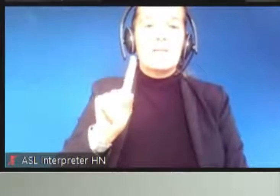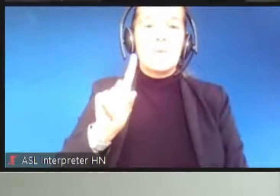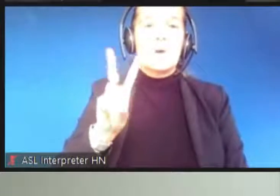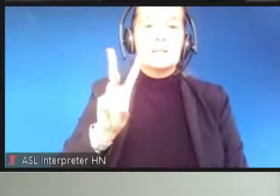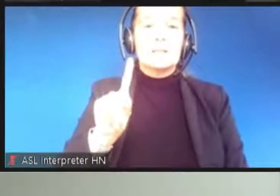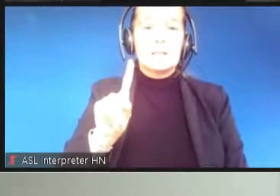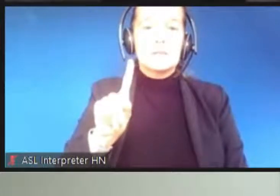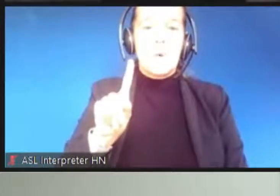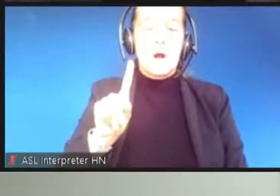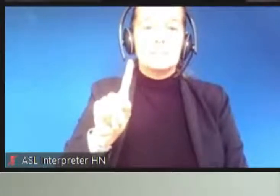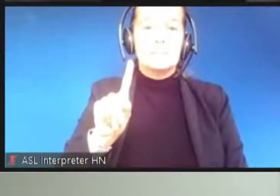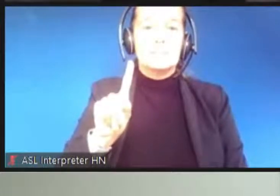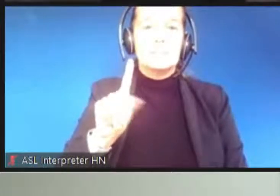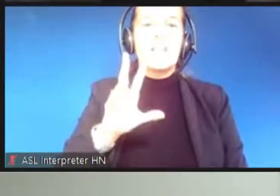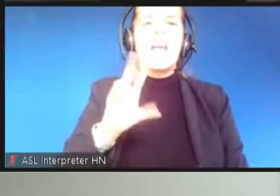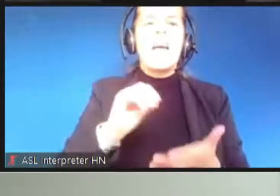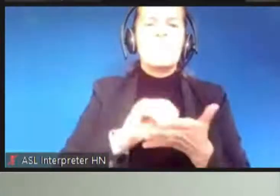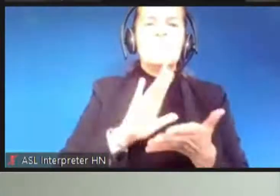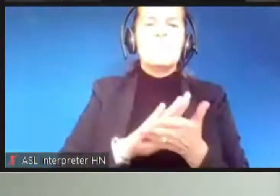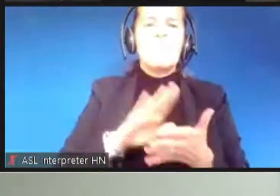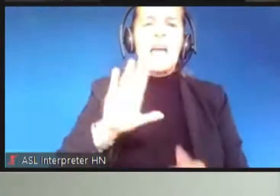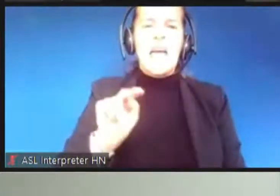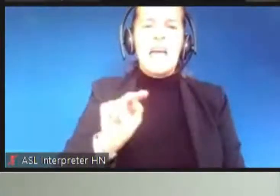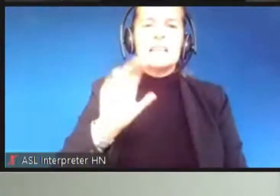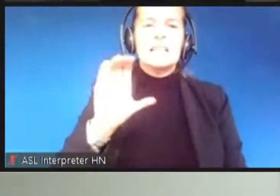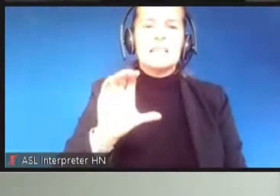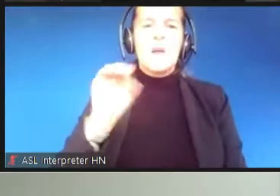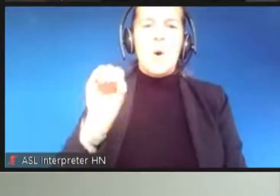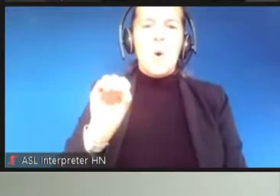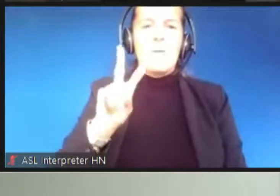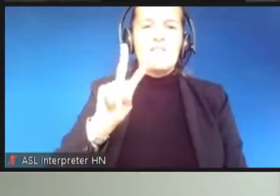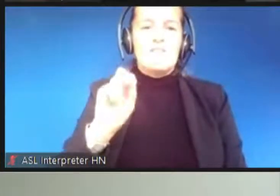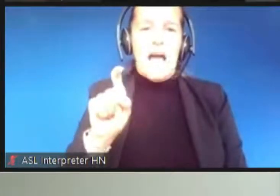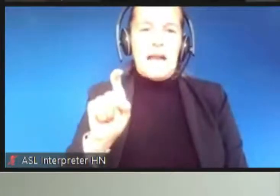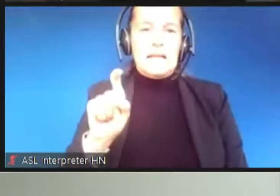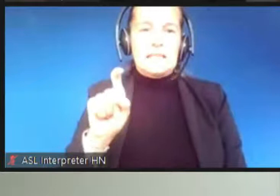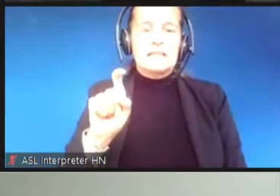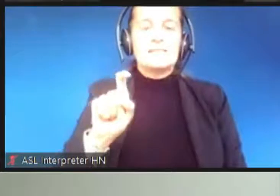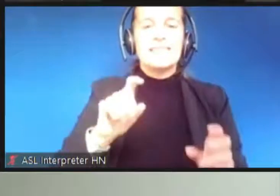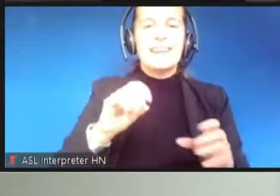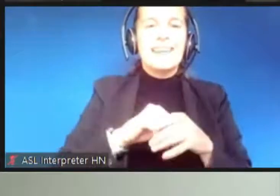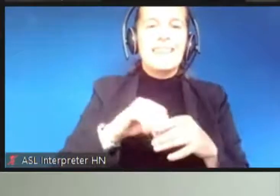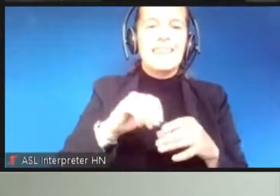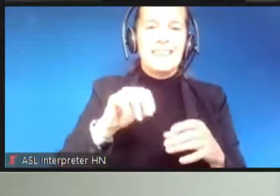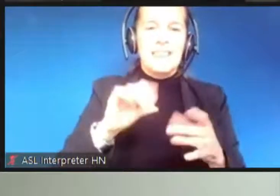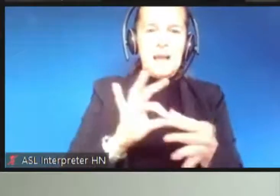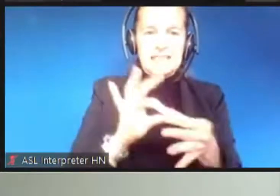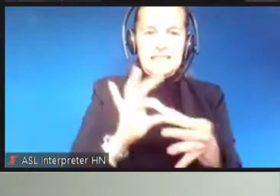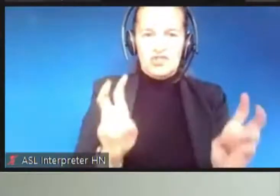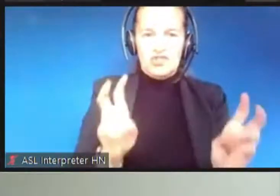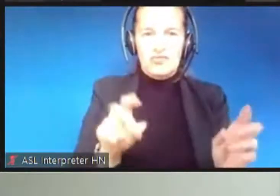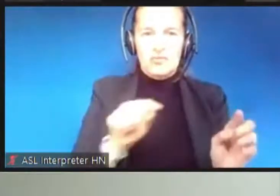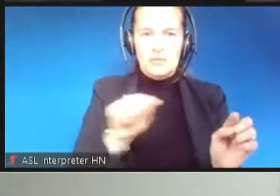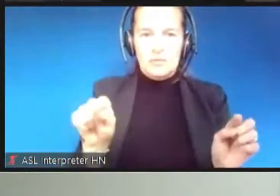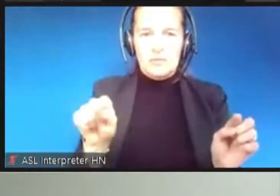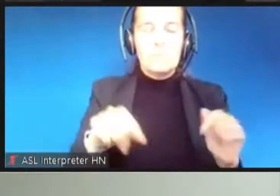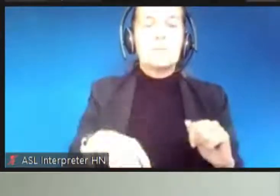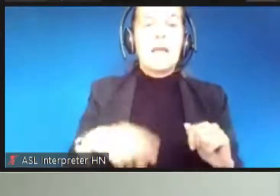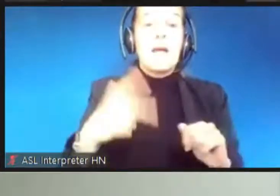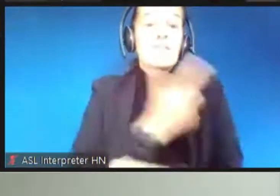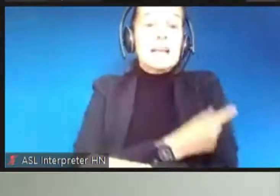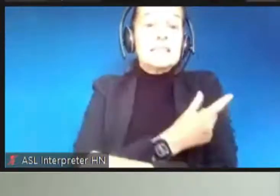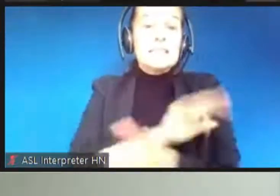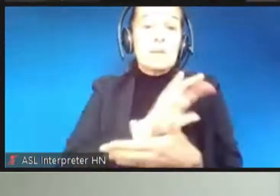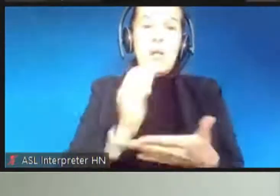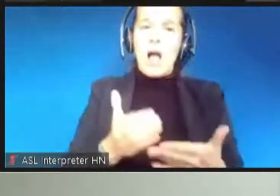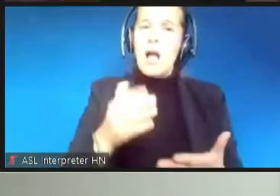707-209-7161 and put NCO Vax in the body of the message. The vaccine supply is expected to be stable